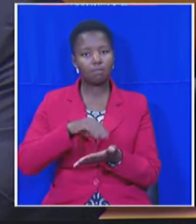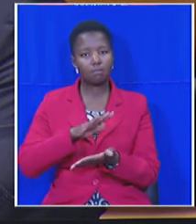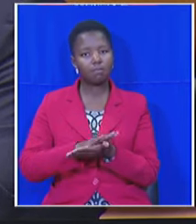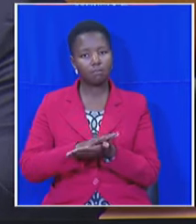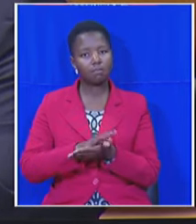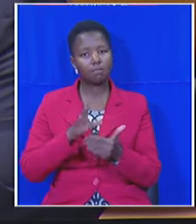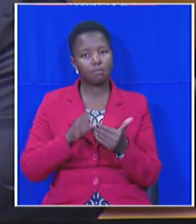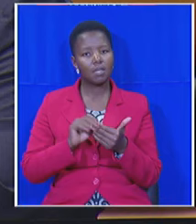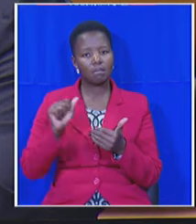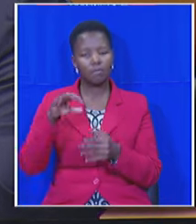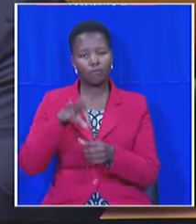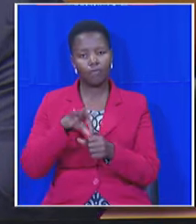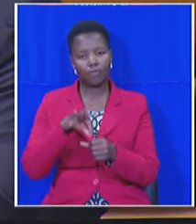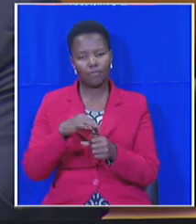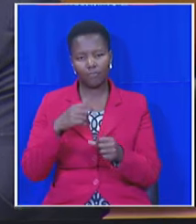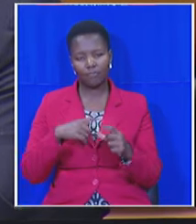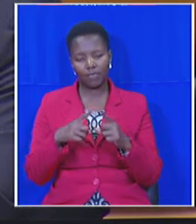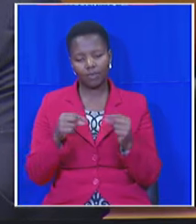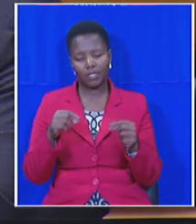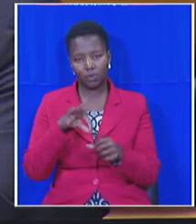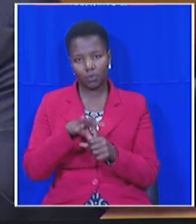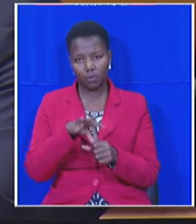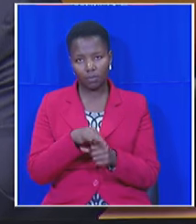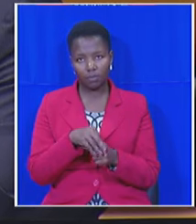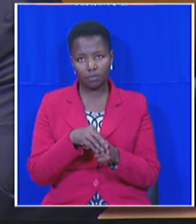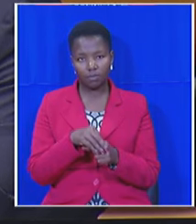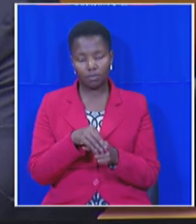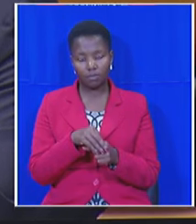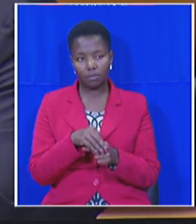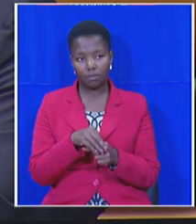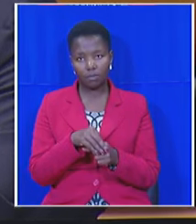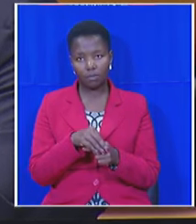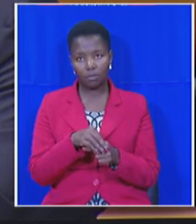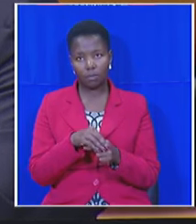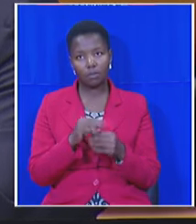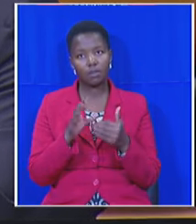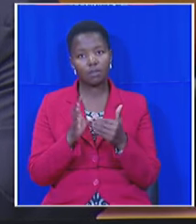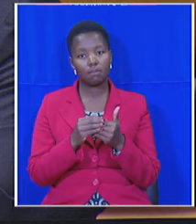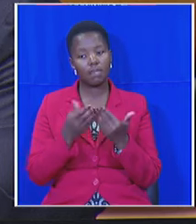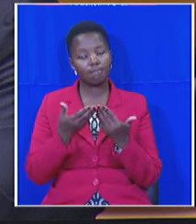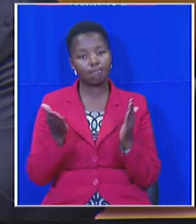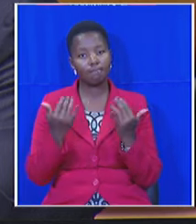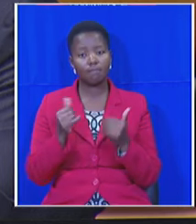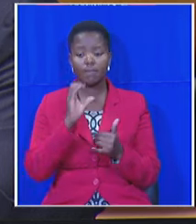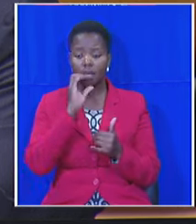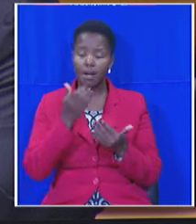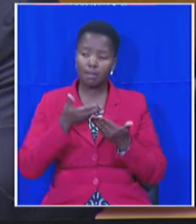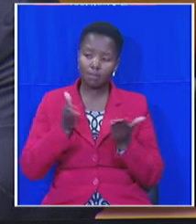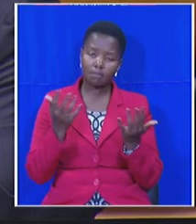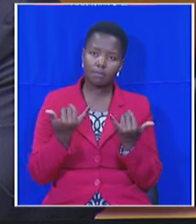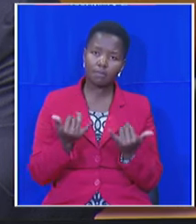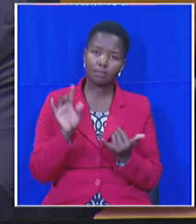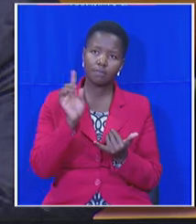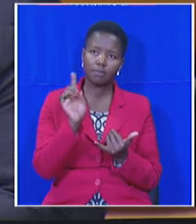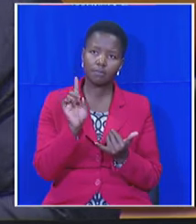vote when the voting session is closed by the chair. Order, honorable members. The question before the House